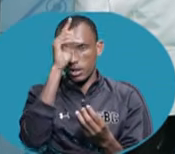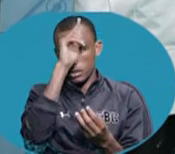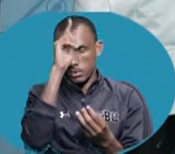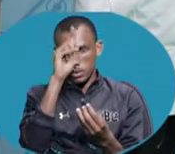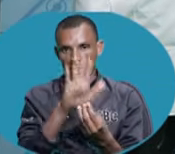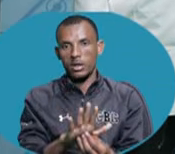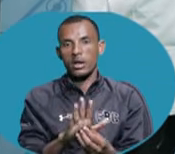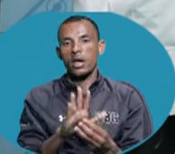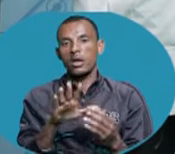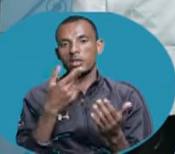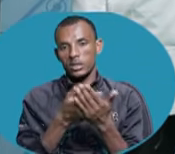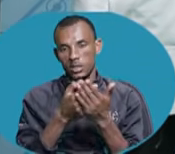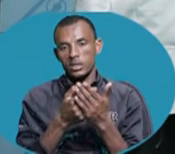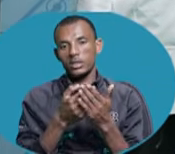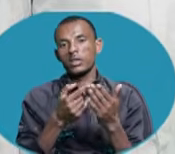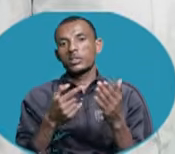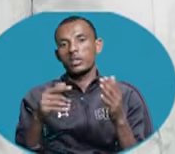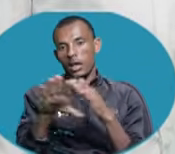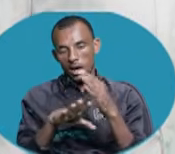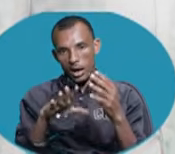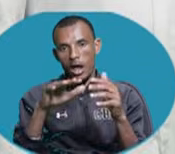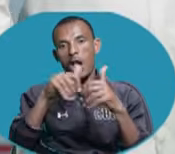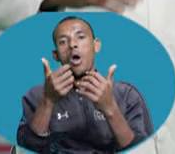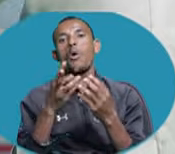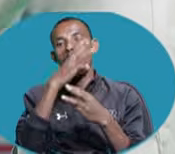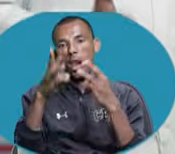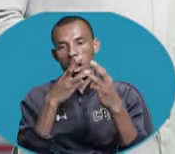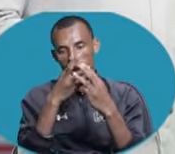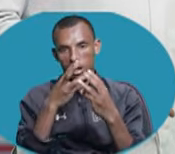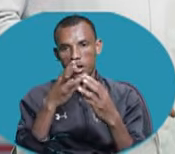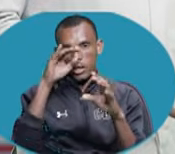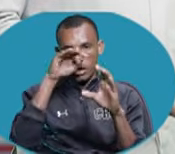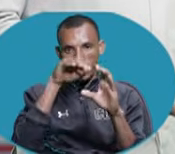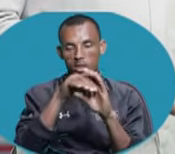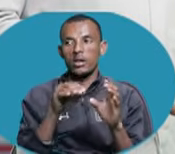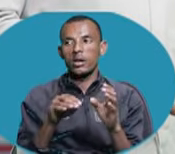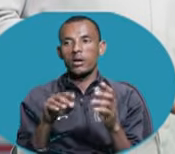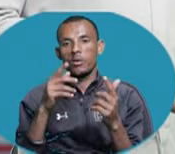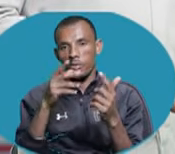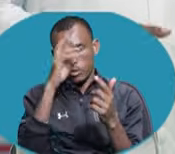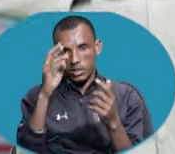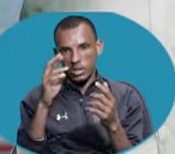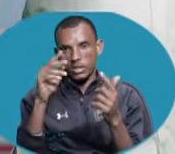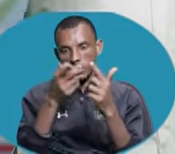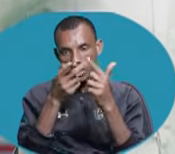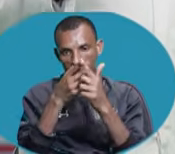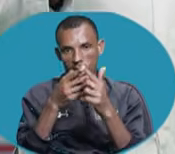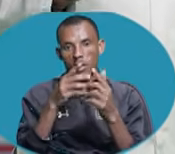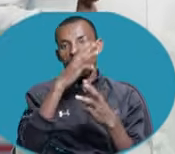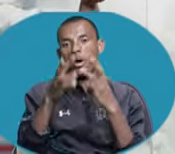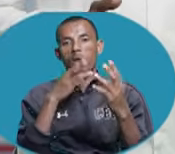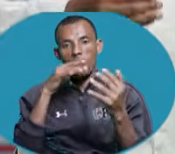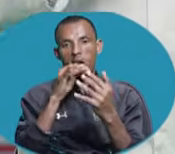under how worlds move to the war. Because Second World War was the most